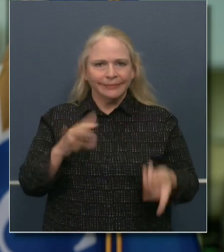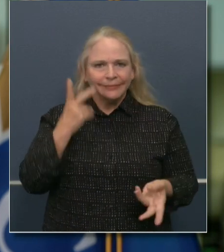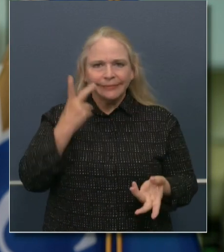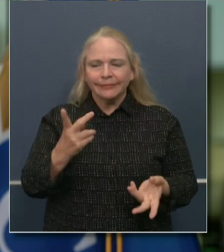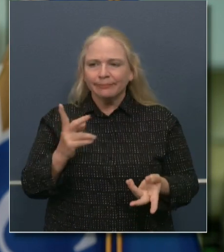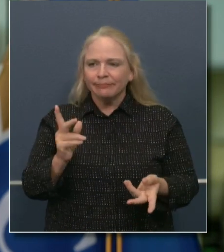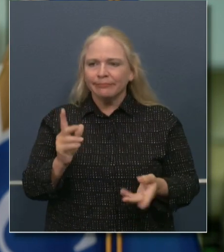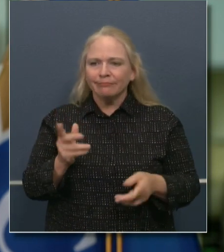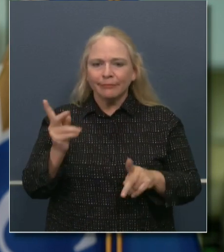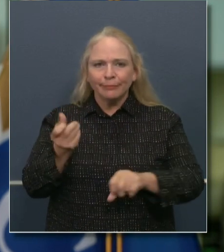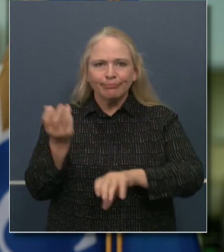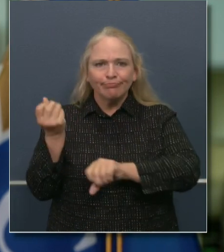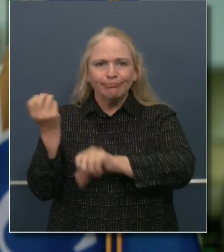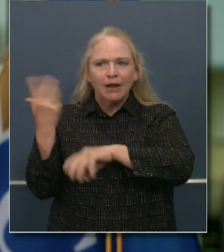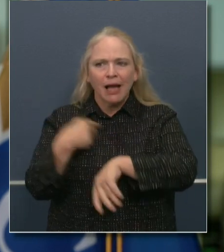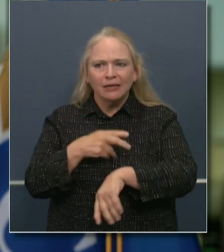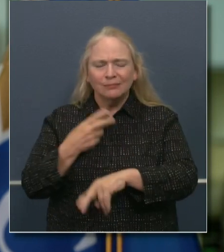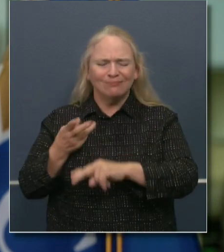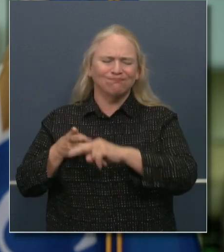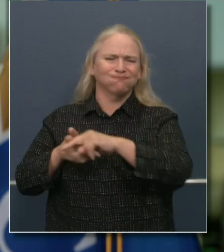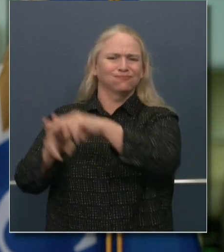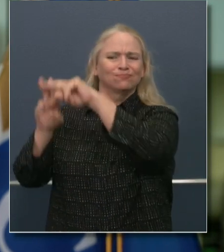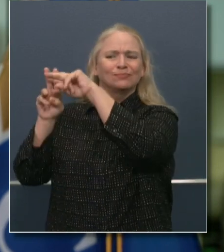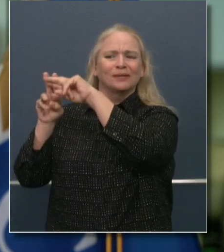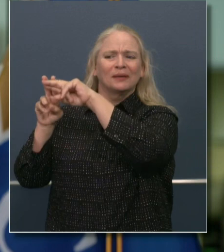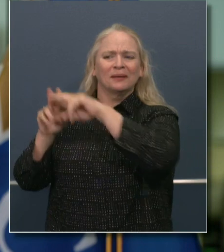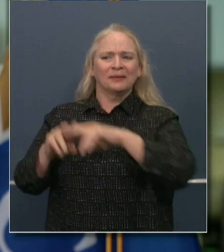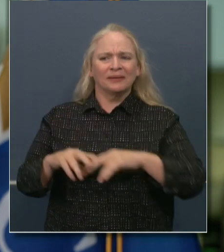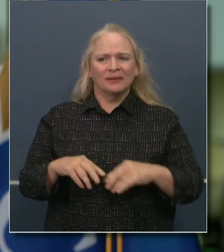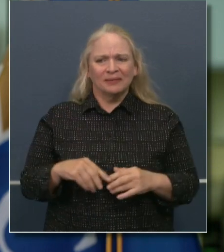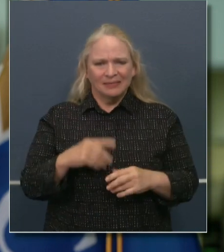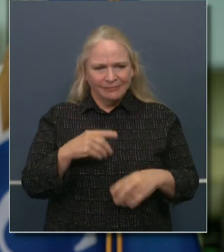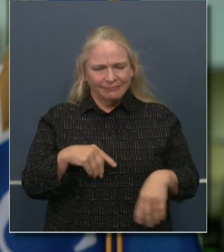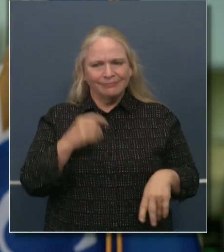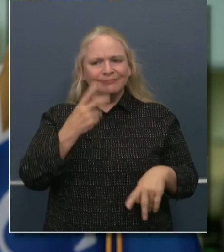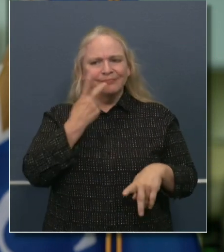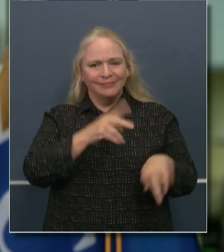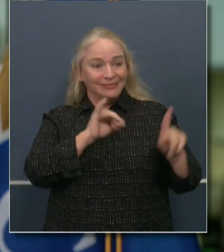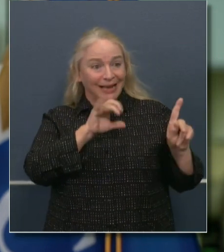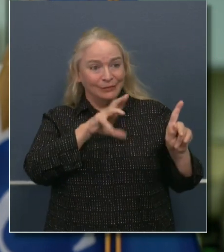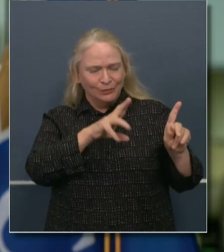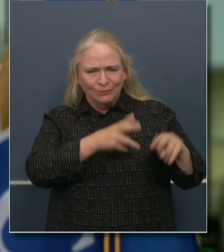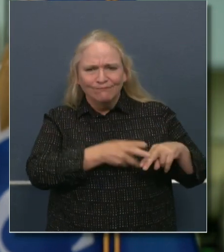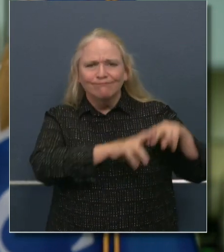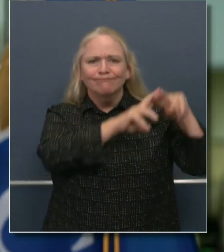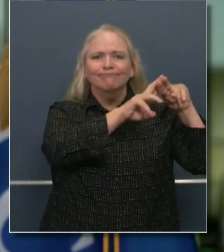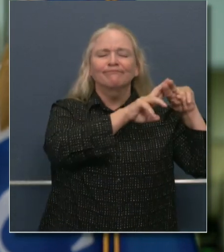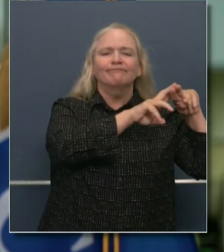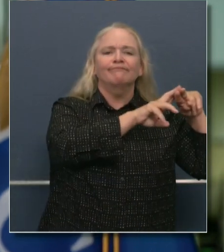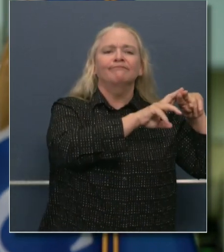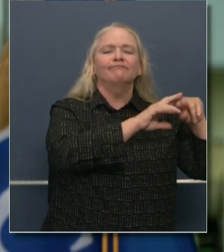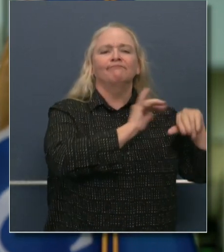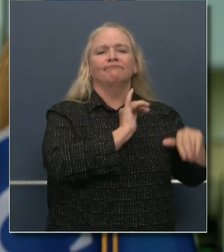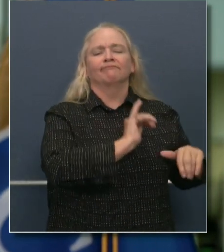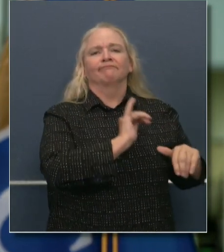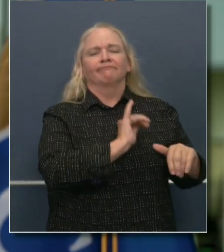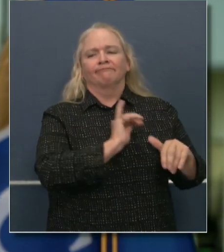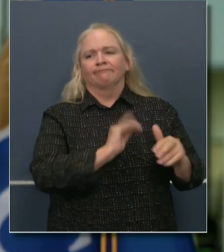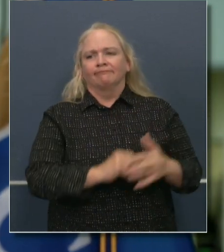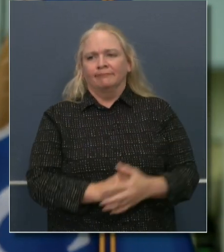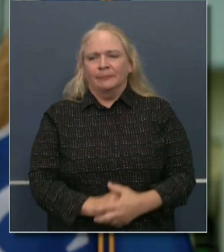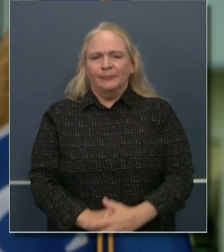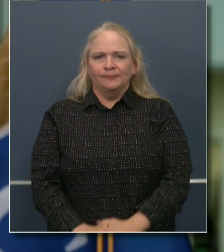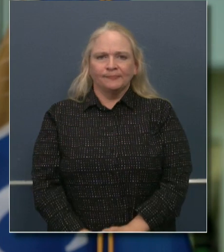the state. We're continuing to see a modest increase in ICUs and number of beds